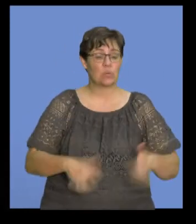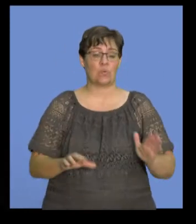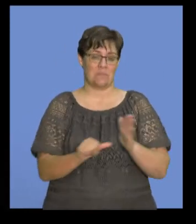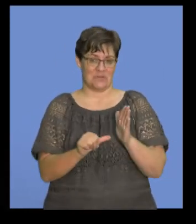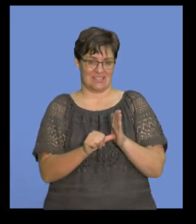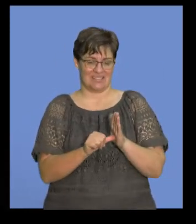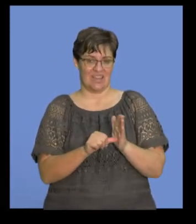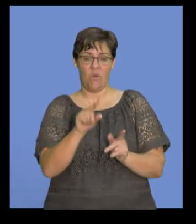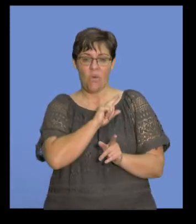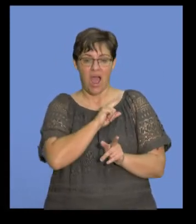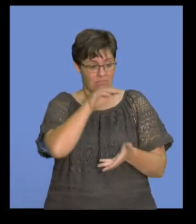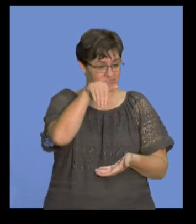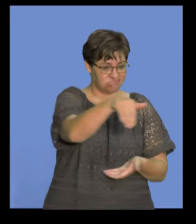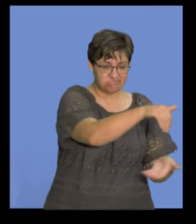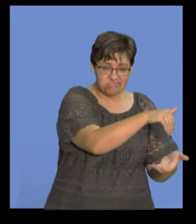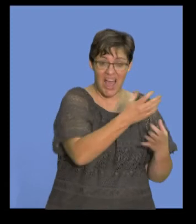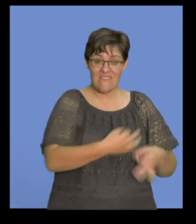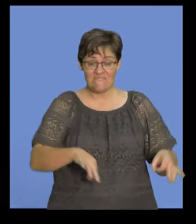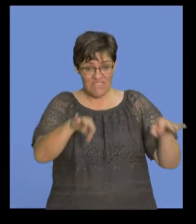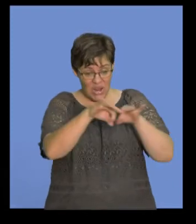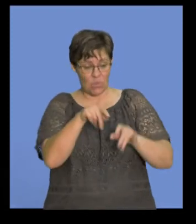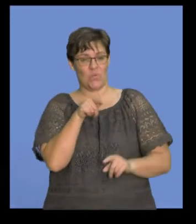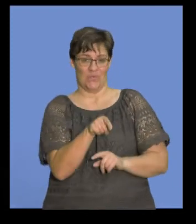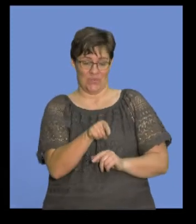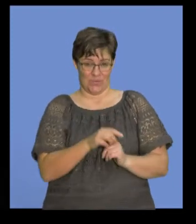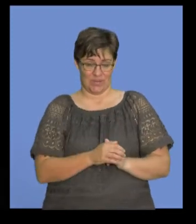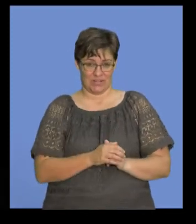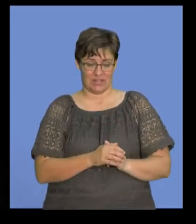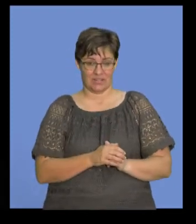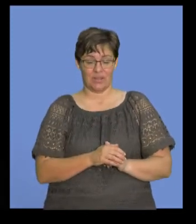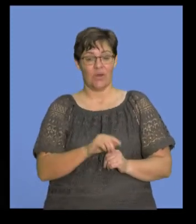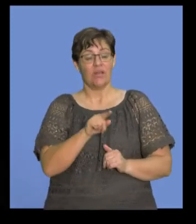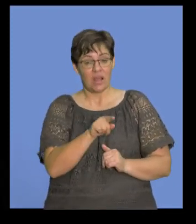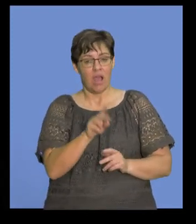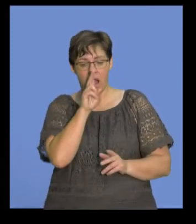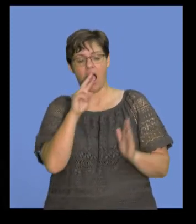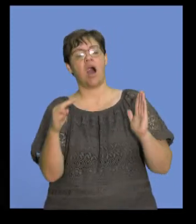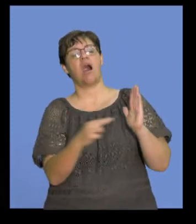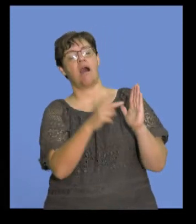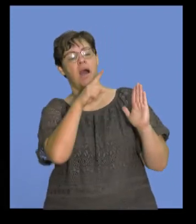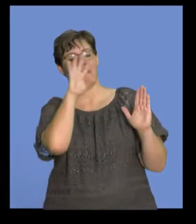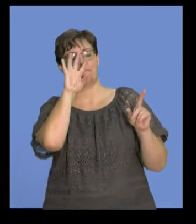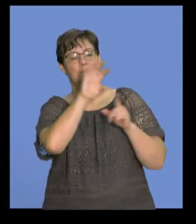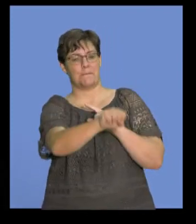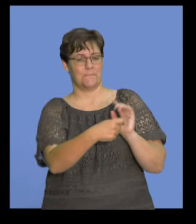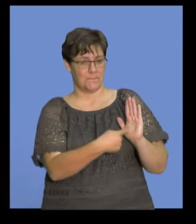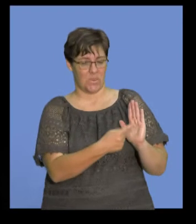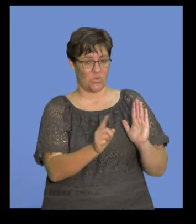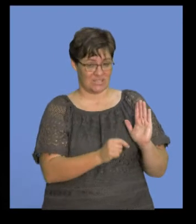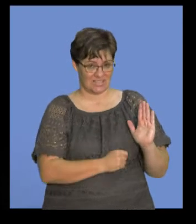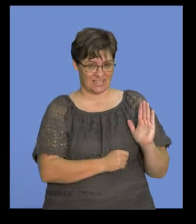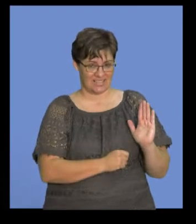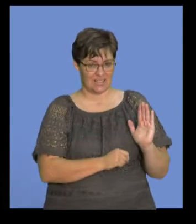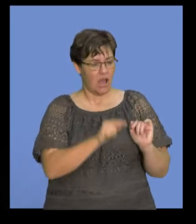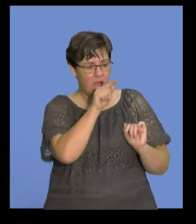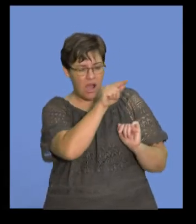the value of what you've collected, and that's important. It allows you to be able to reflect. It allows you to be able to